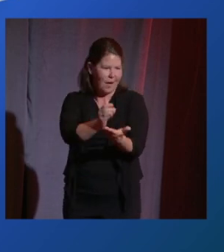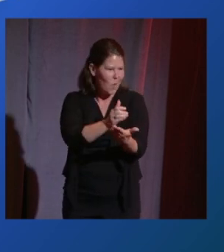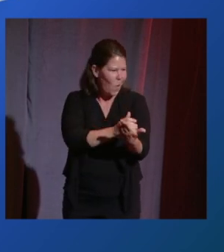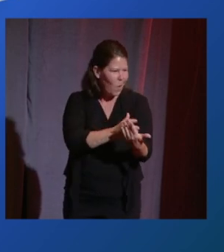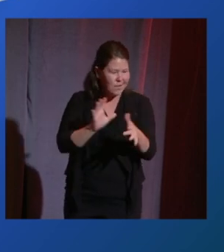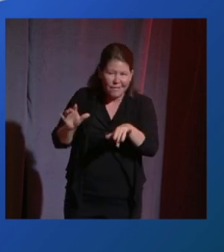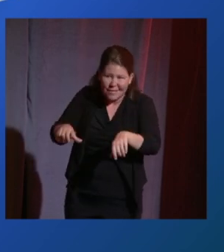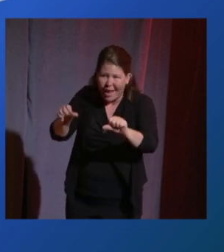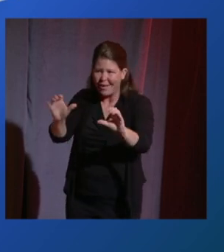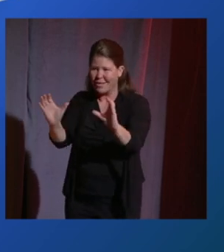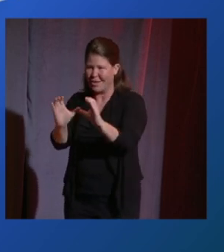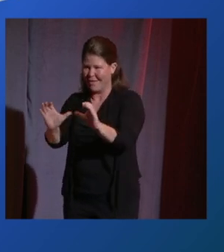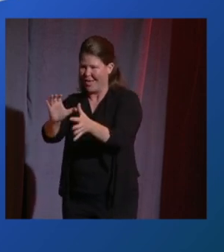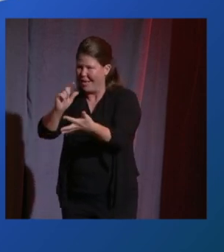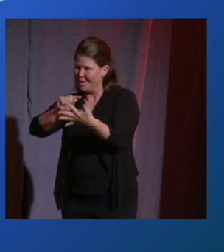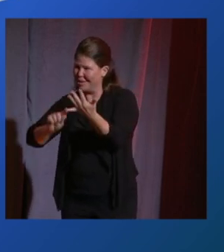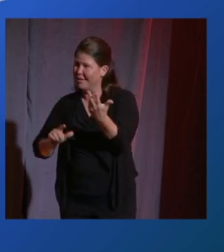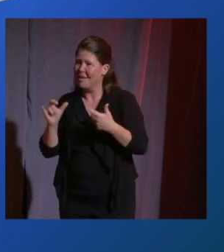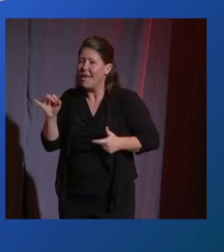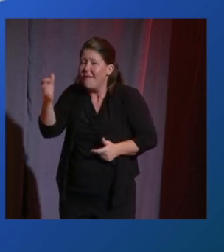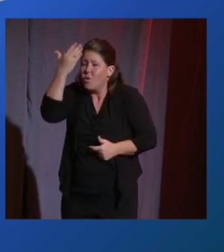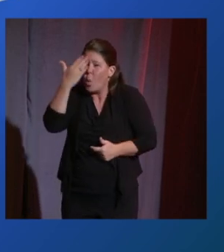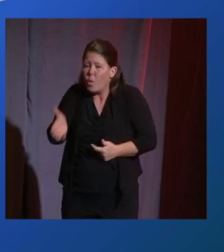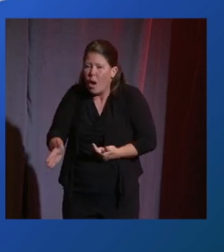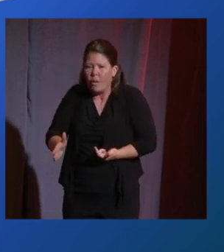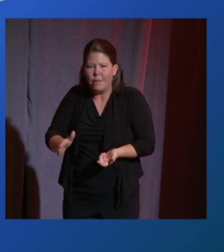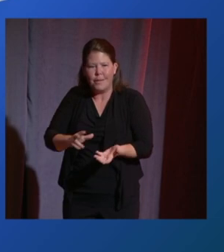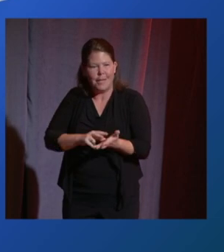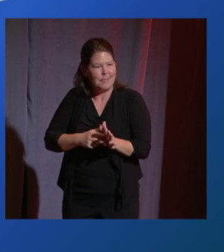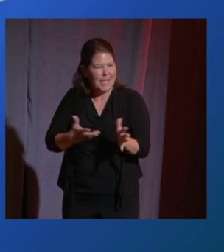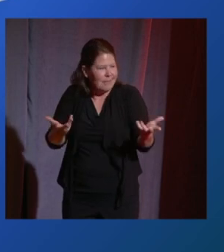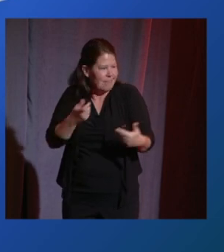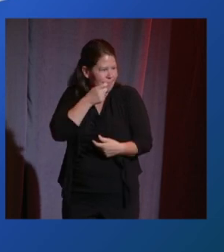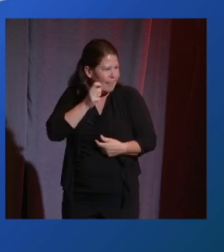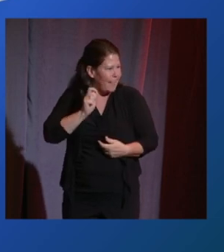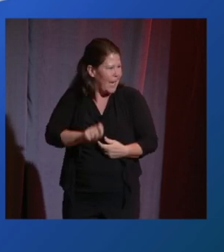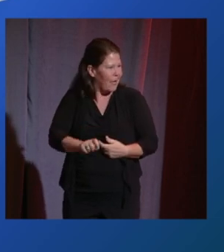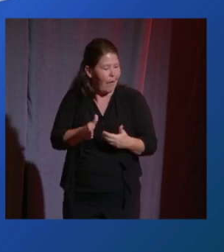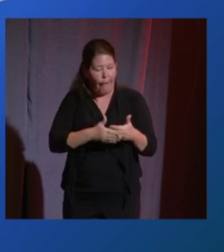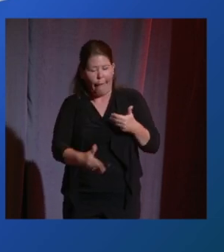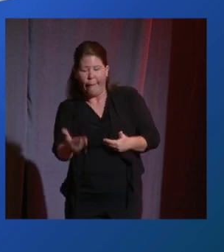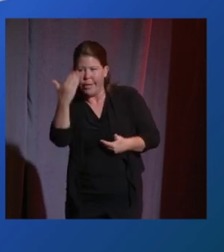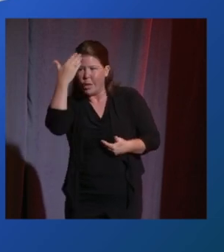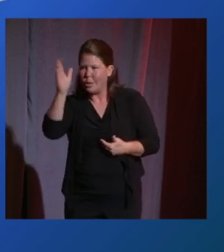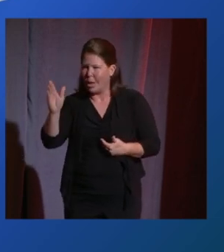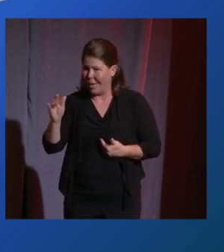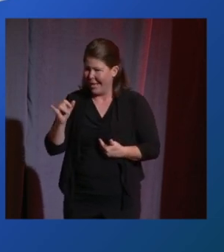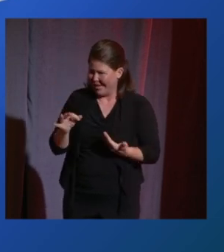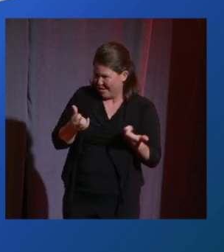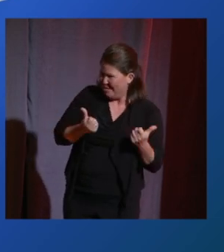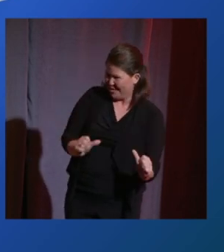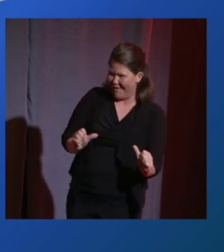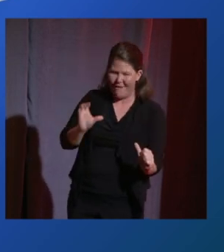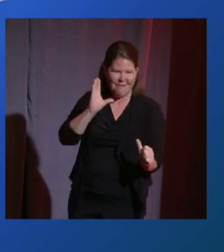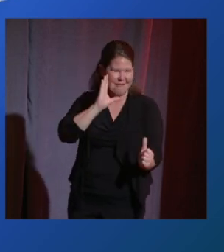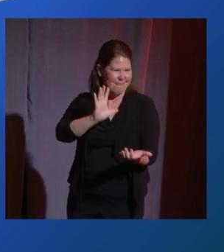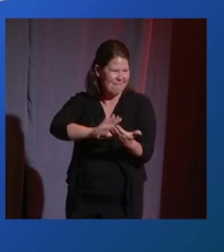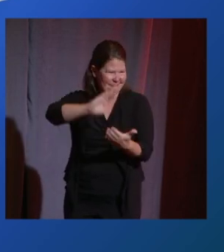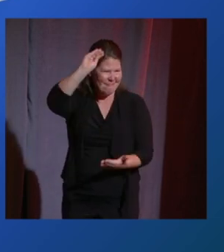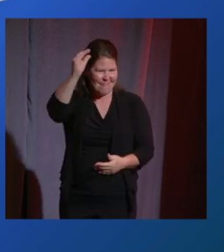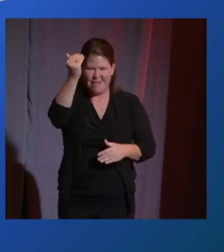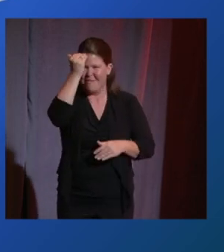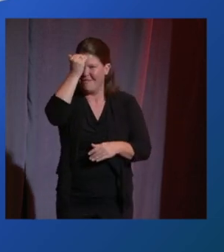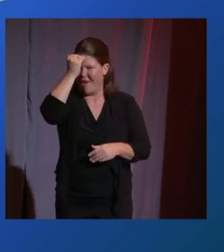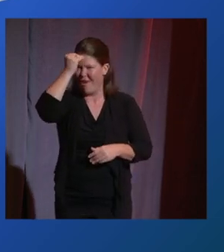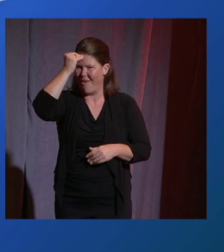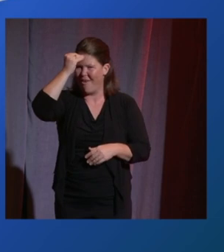courses you don't know what you don't know unless you try and so that's what I mean by if you want to walk on water you got to get out that boat just take that step